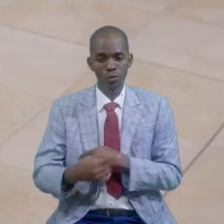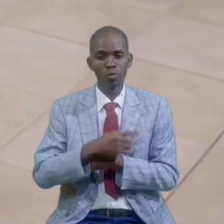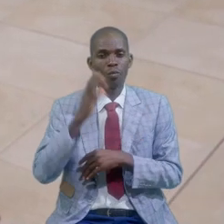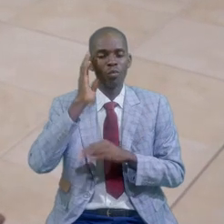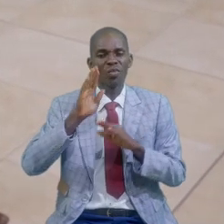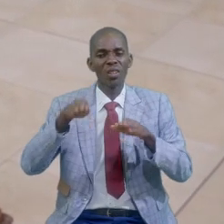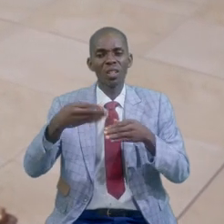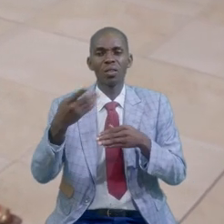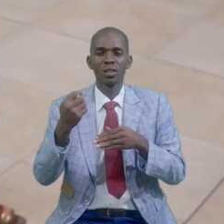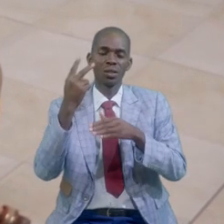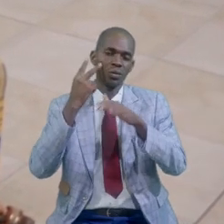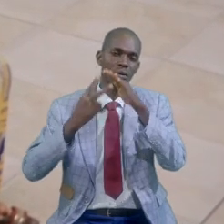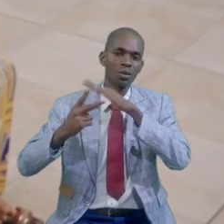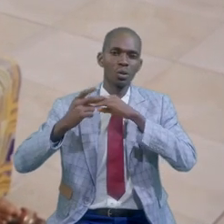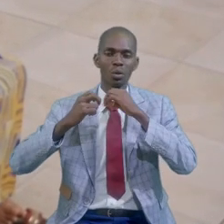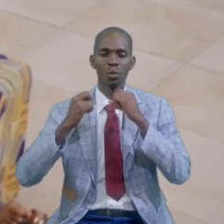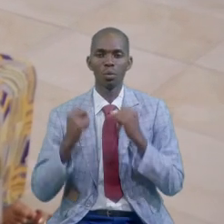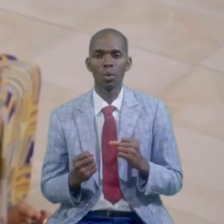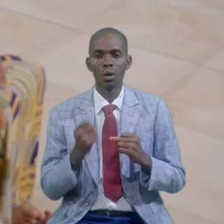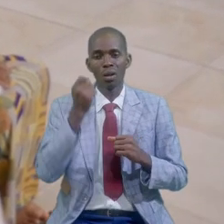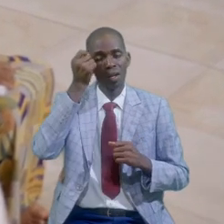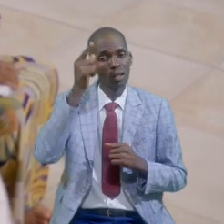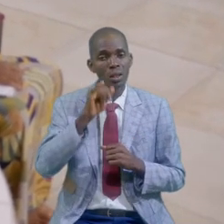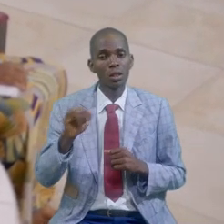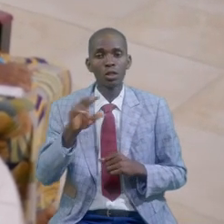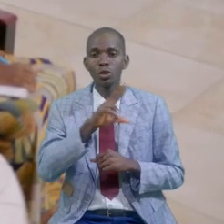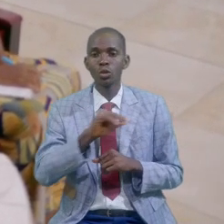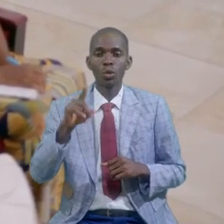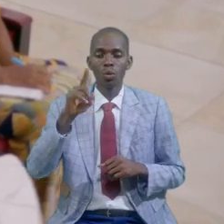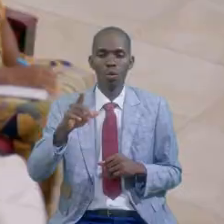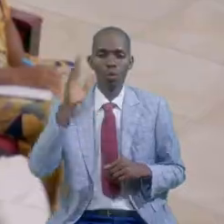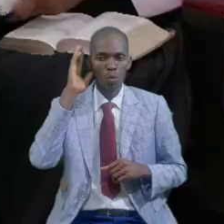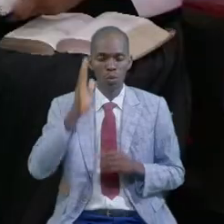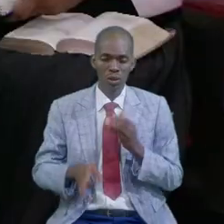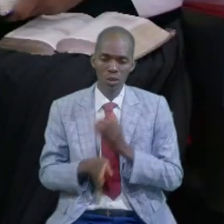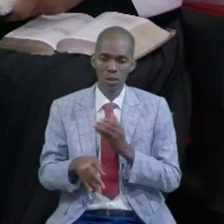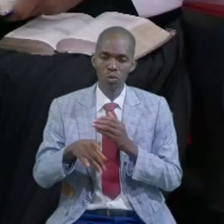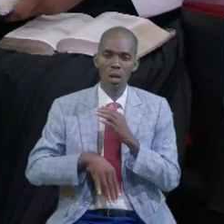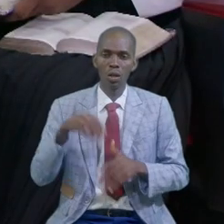the understanding. Nobody will run you out of your ministry,